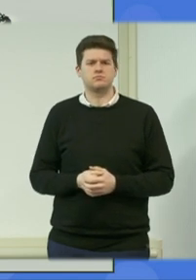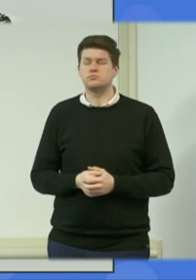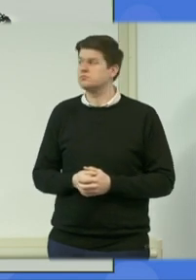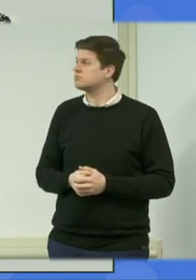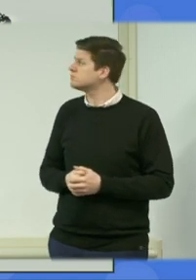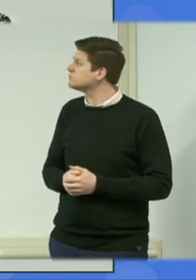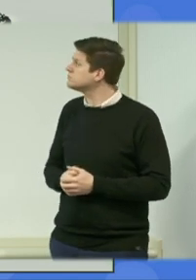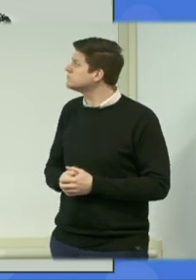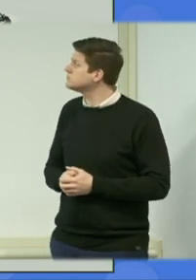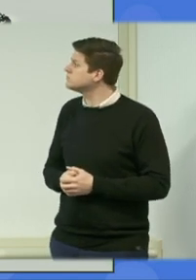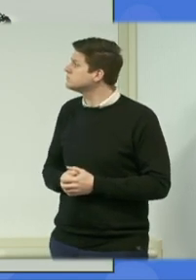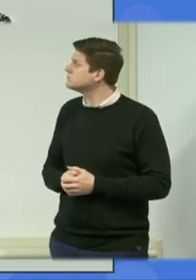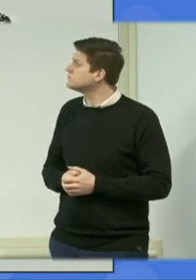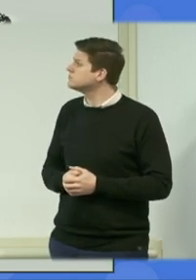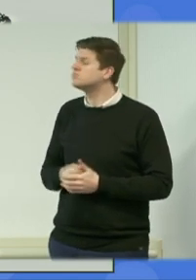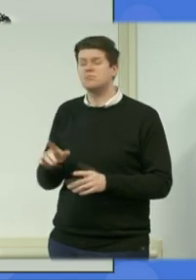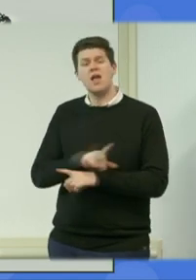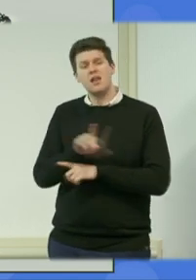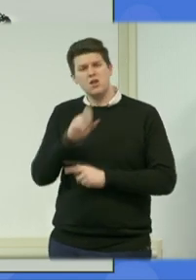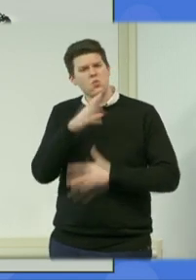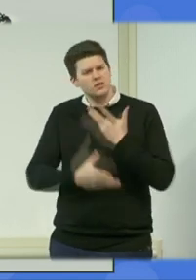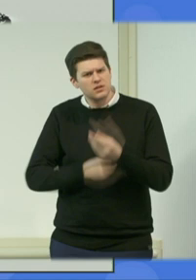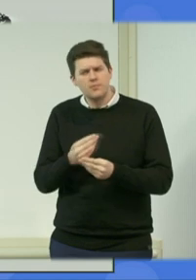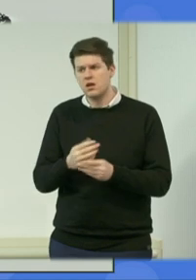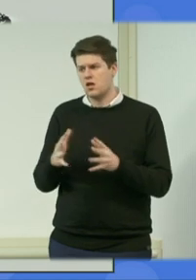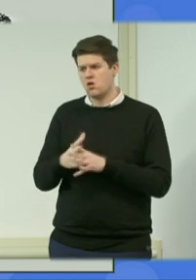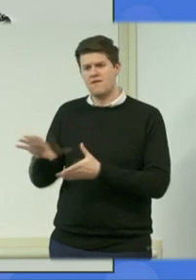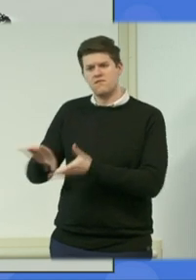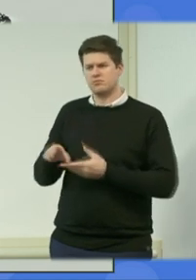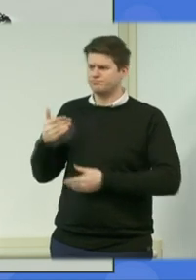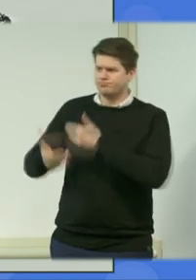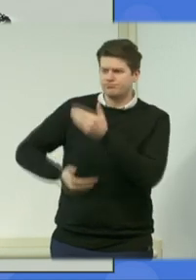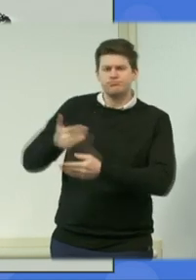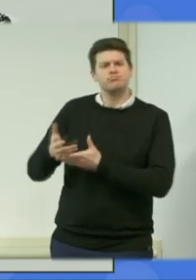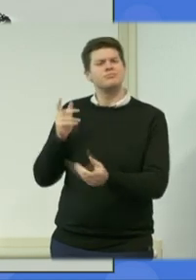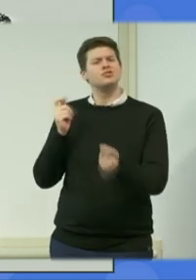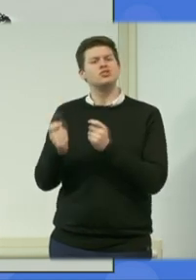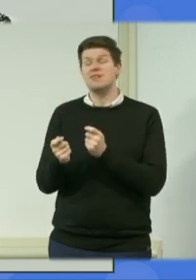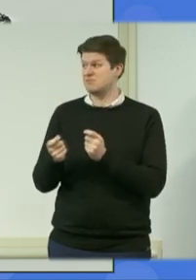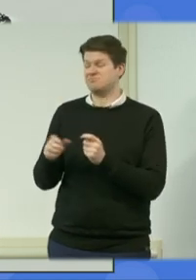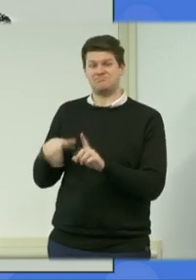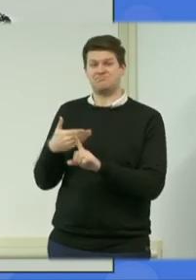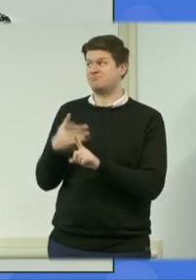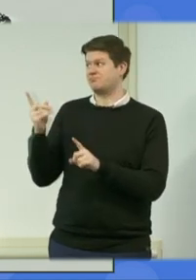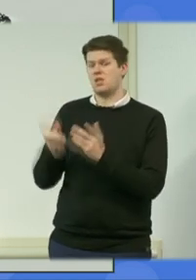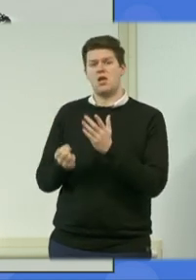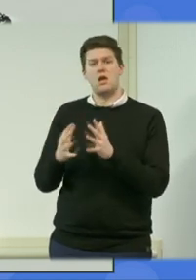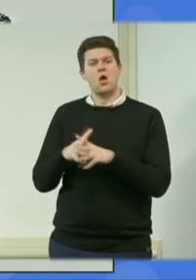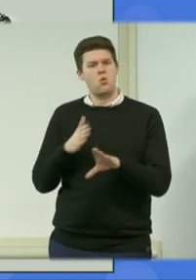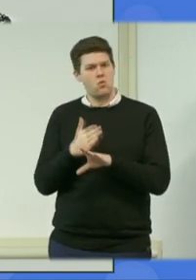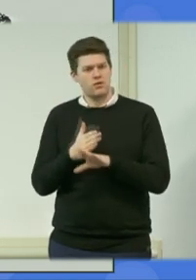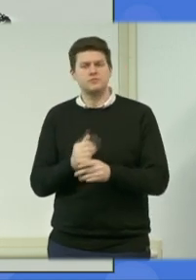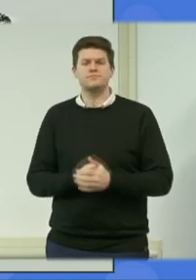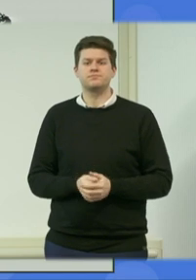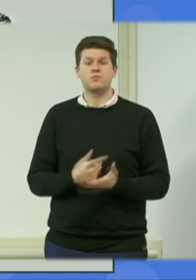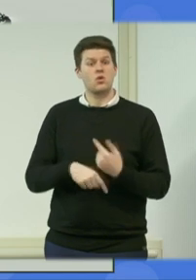in a wee while that shows you how this has all changed over the years, but at the moment this is pretty much how it works. We now have our own tax raising powers in Scotland, and the